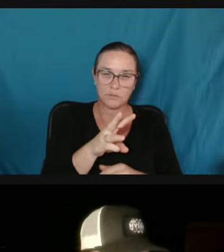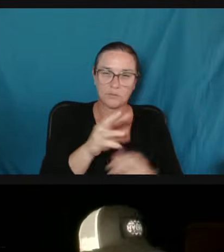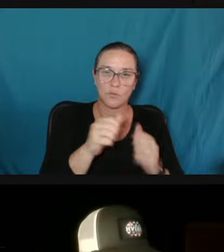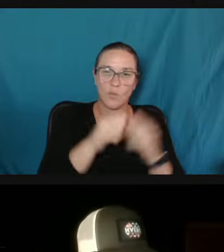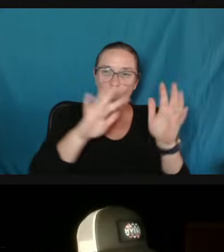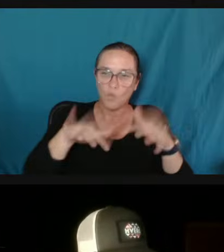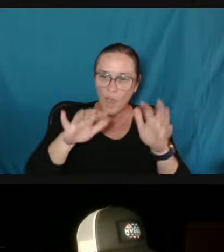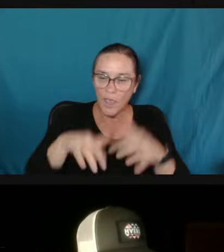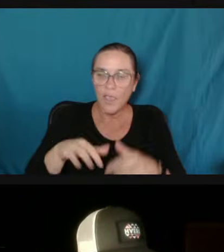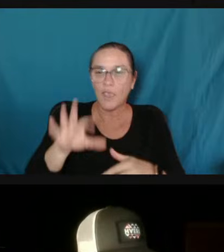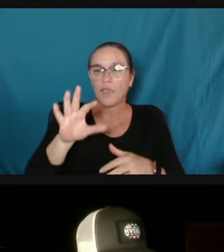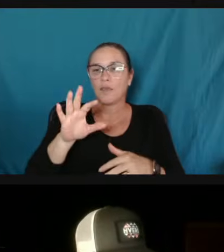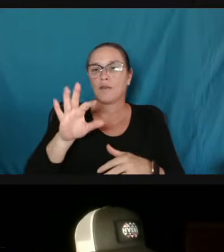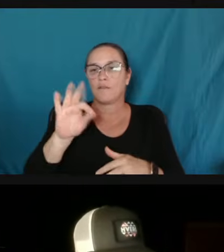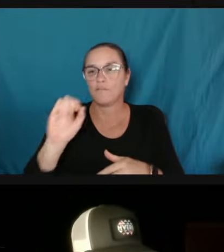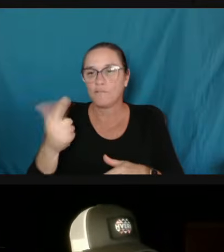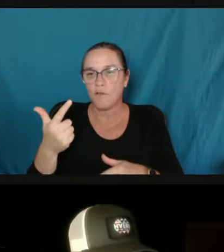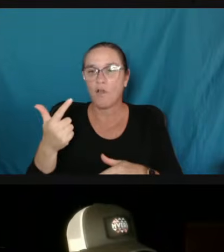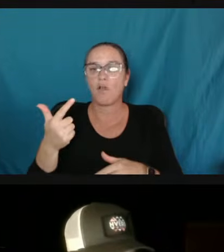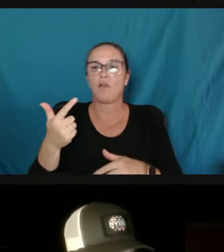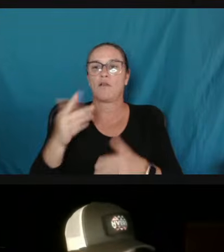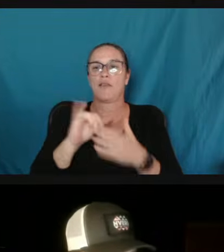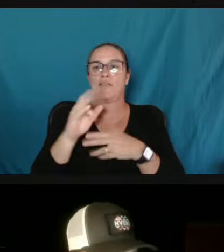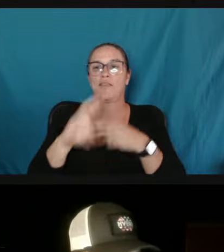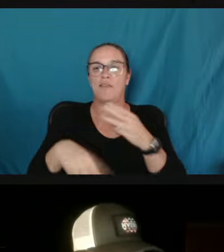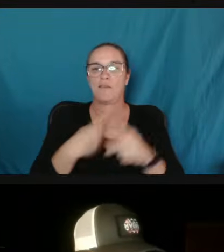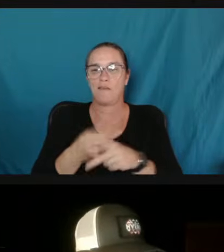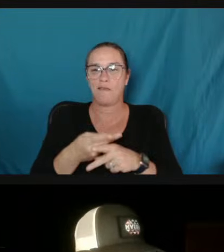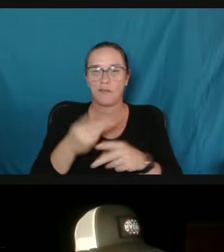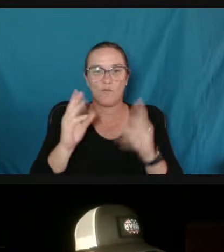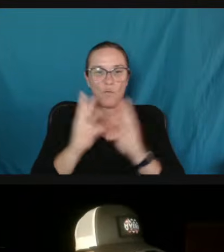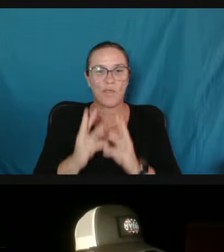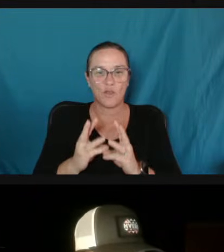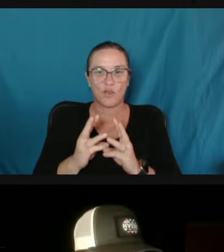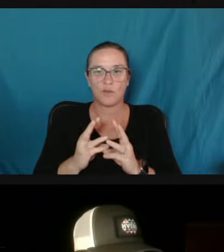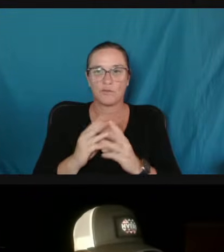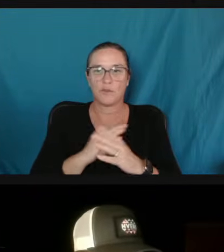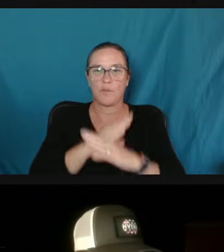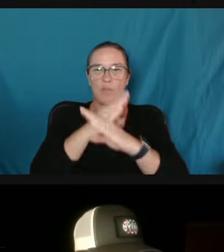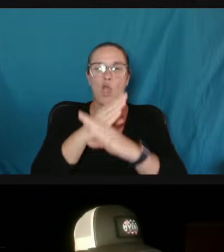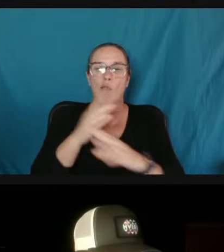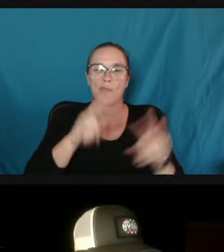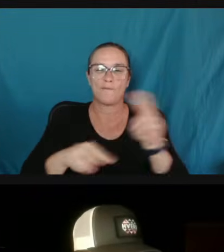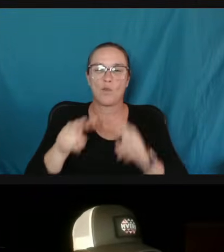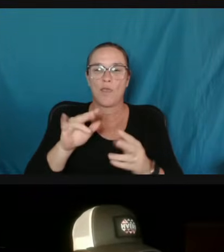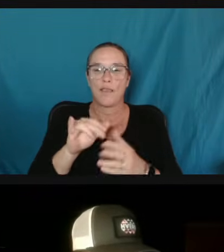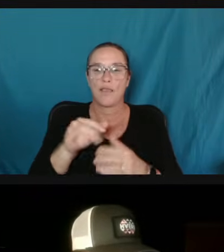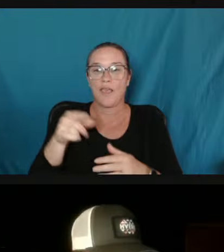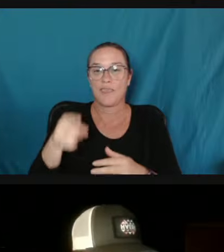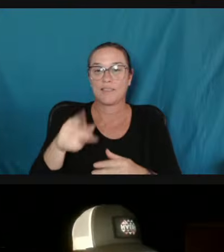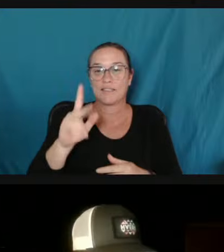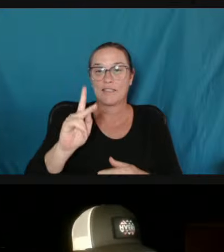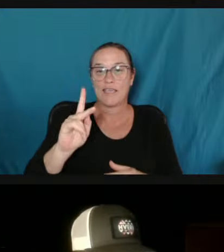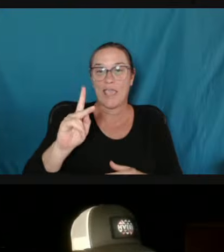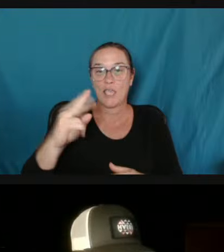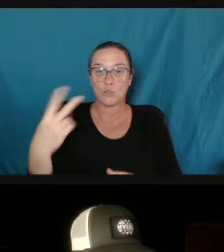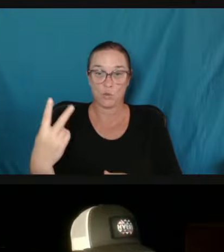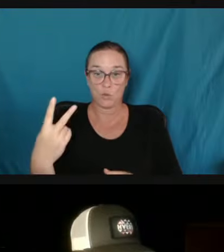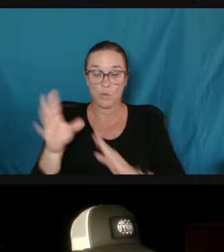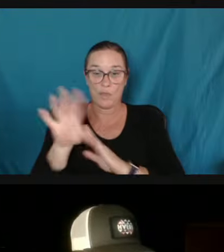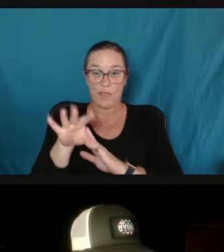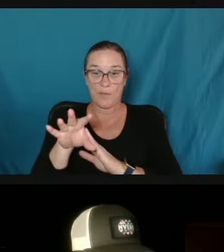and fog and those kind of weather impacts also obscuring the views here. That's the B1 camera. Here's a K2, which shows